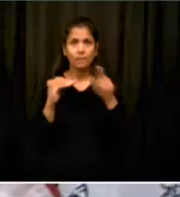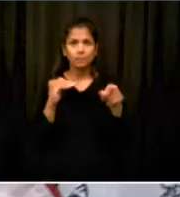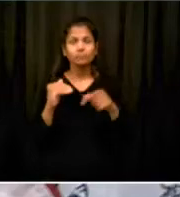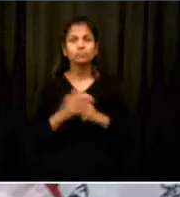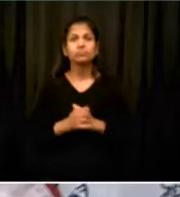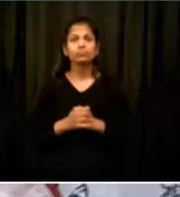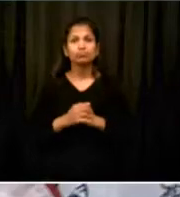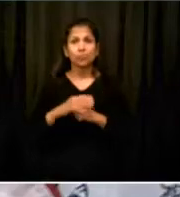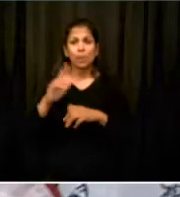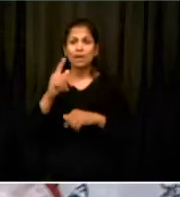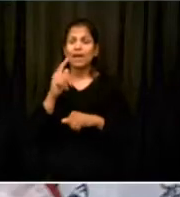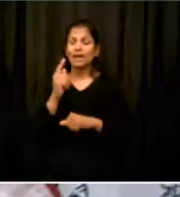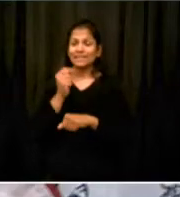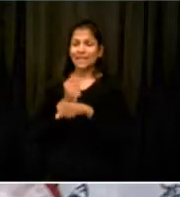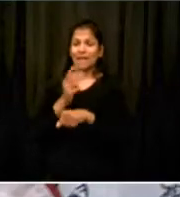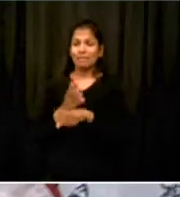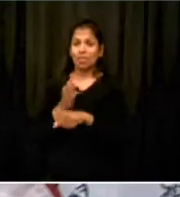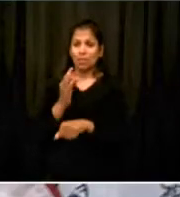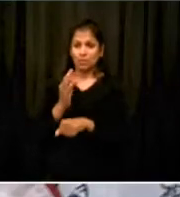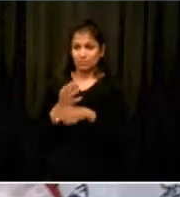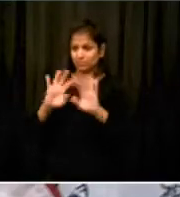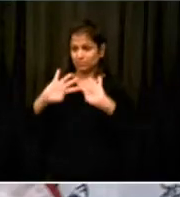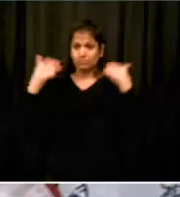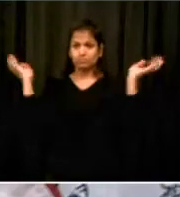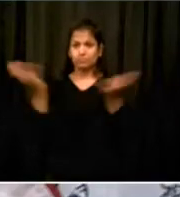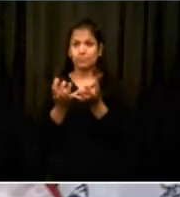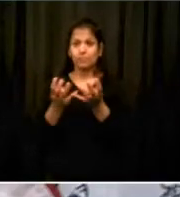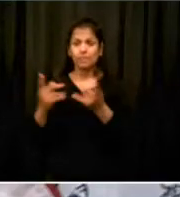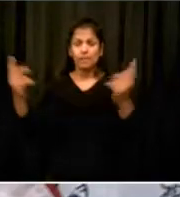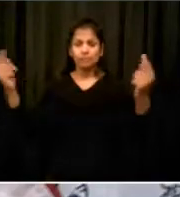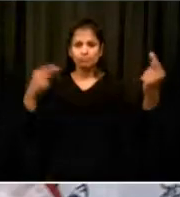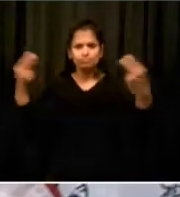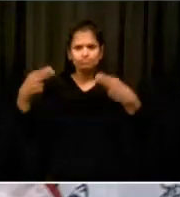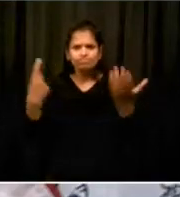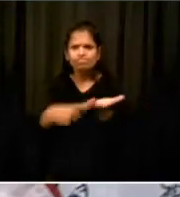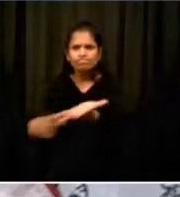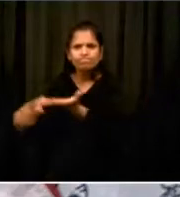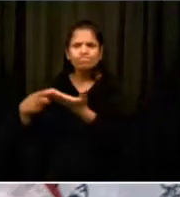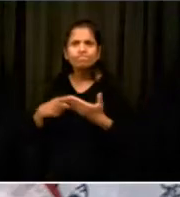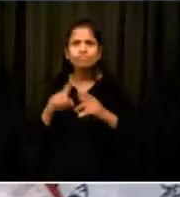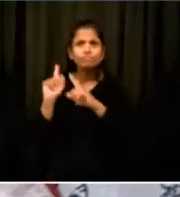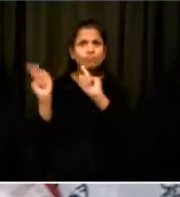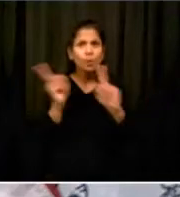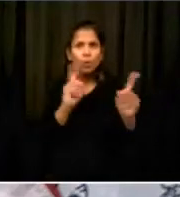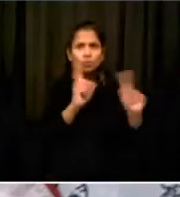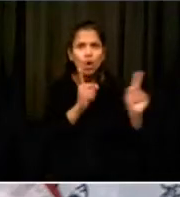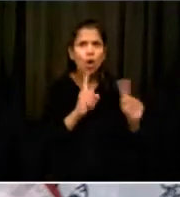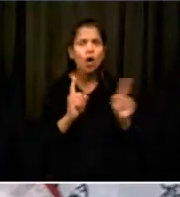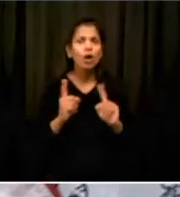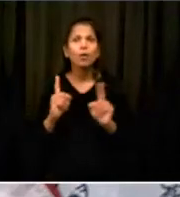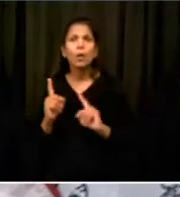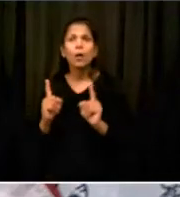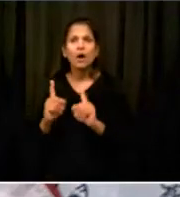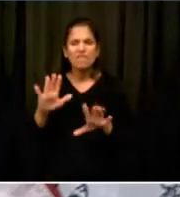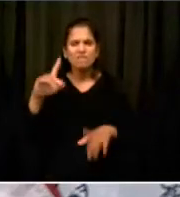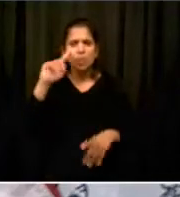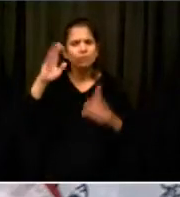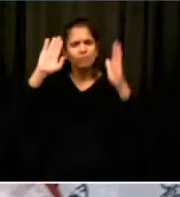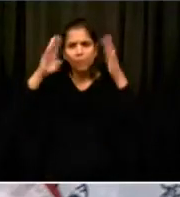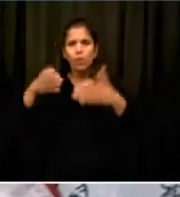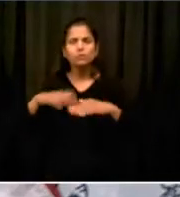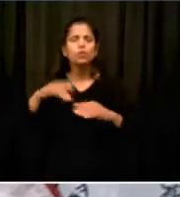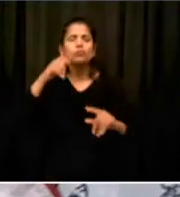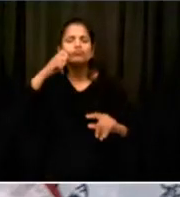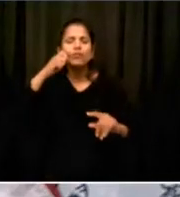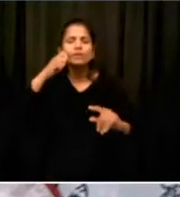inclusion and equity is going to follow up with you to find ways to get going right away on addressing the issues of folks in Upper